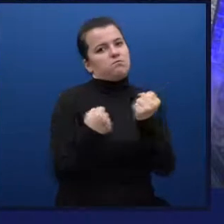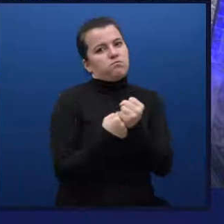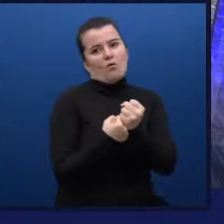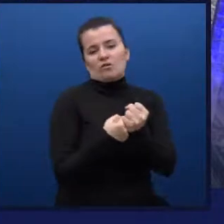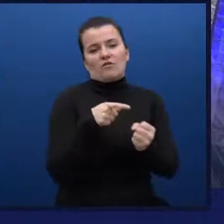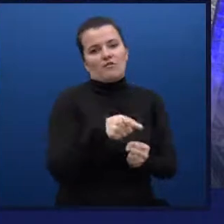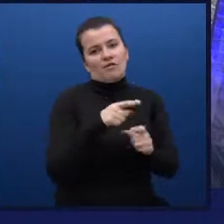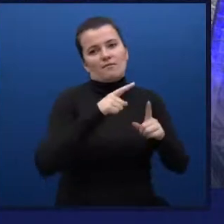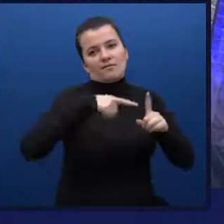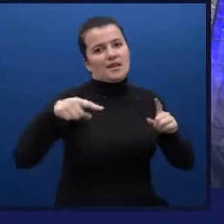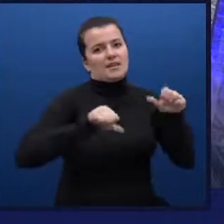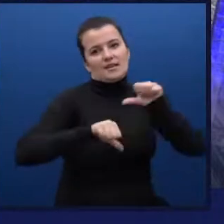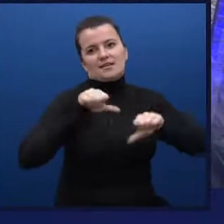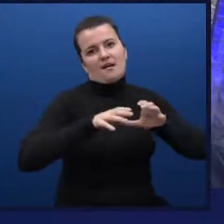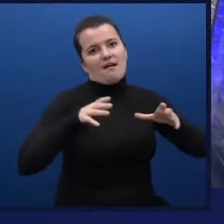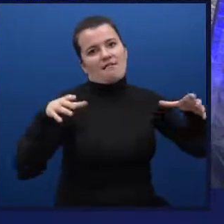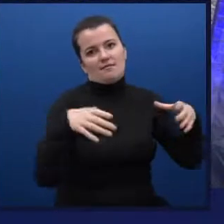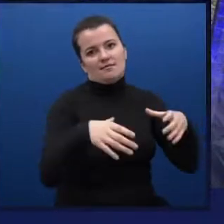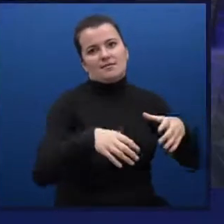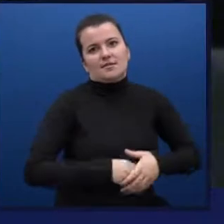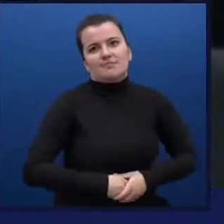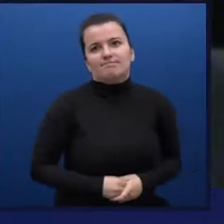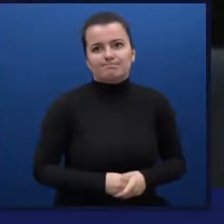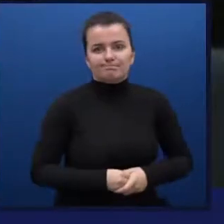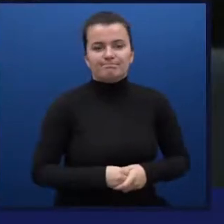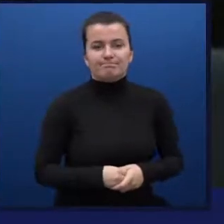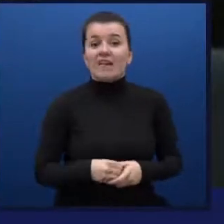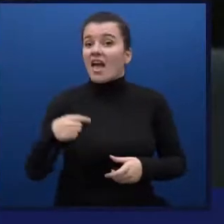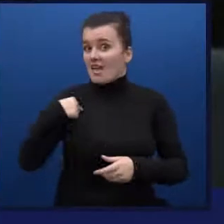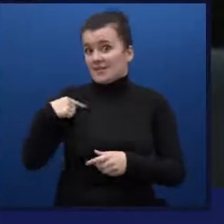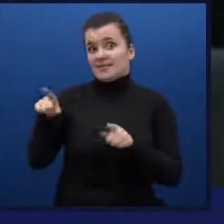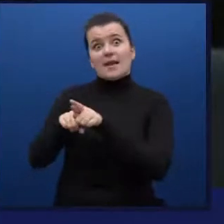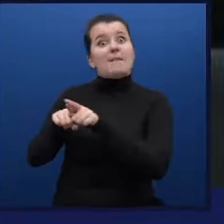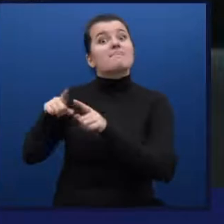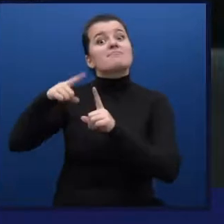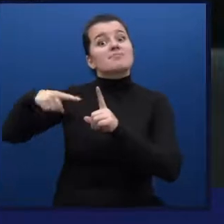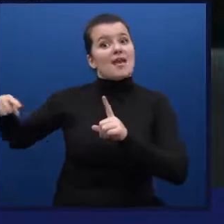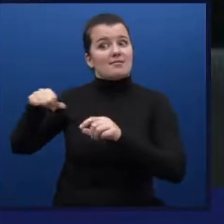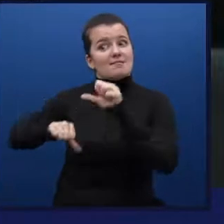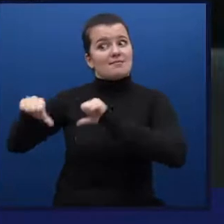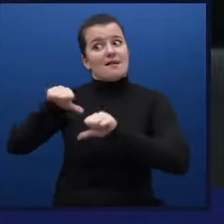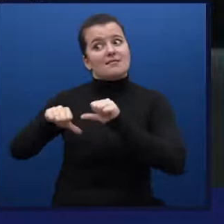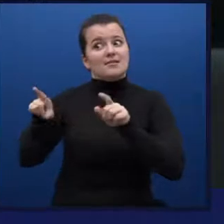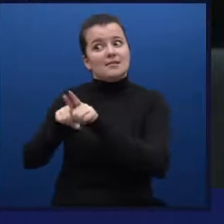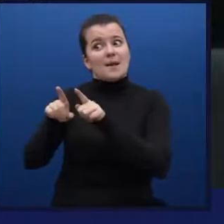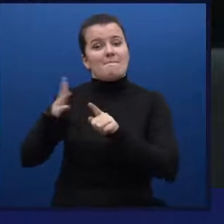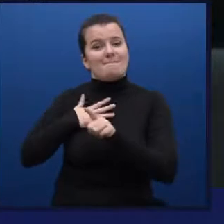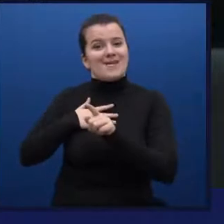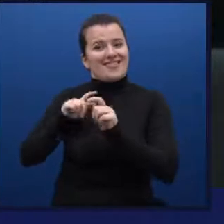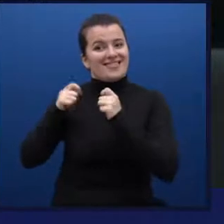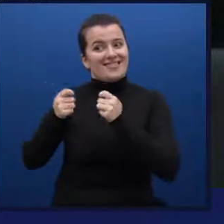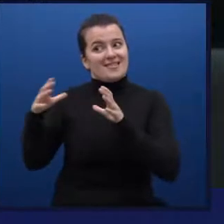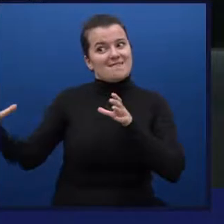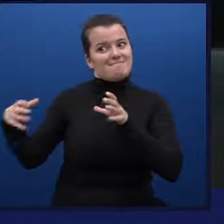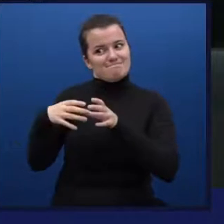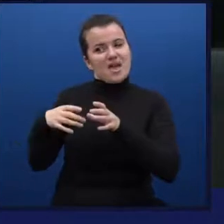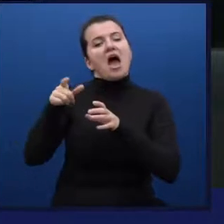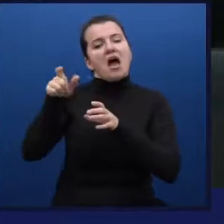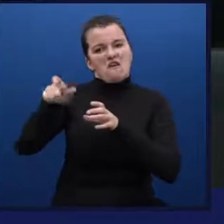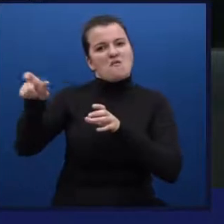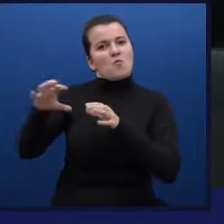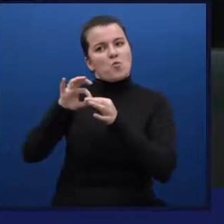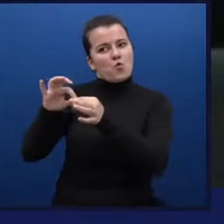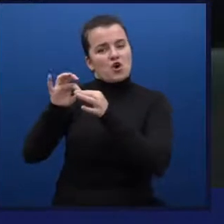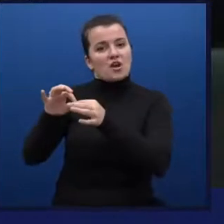And come to think of it, so I've got a lot of data scientists that I work with on teams. And one of the things that we started